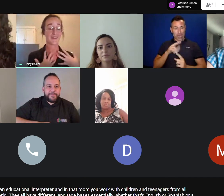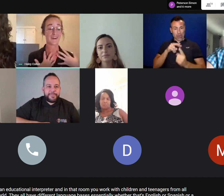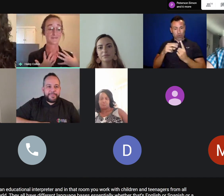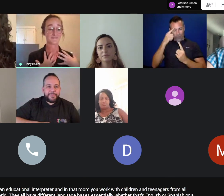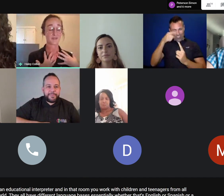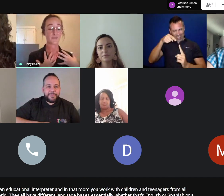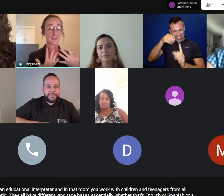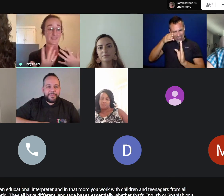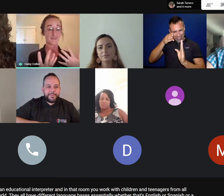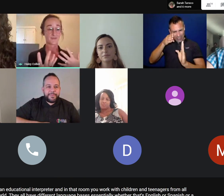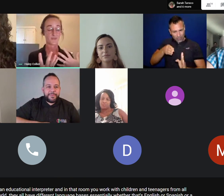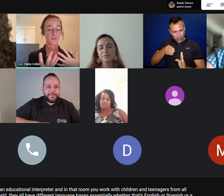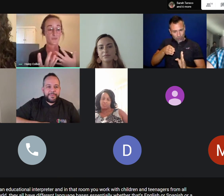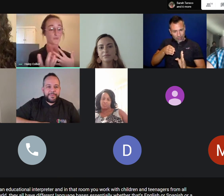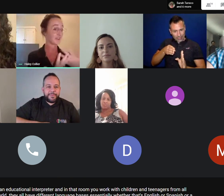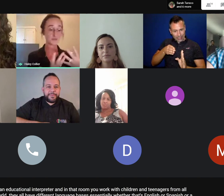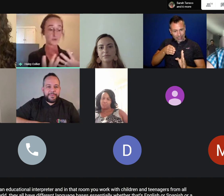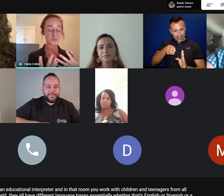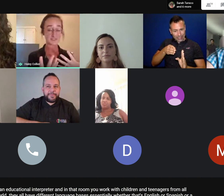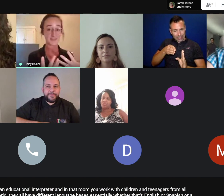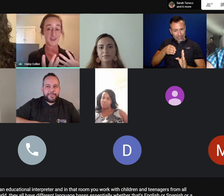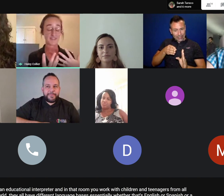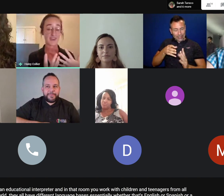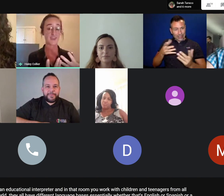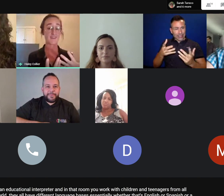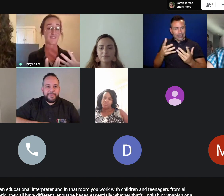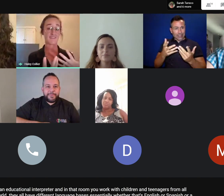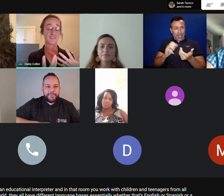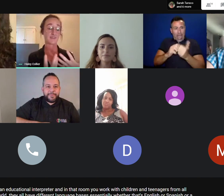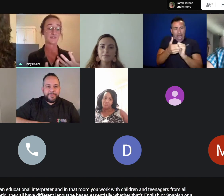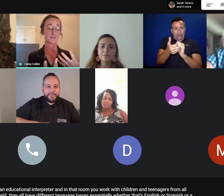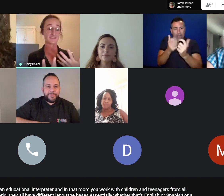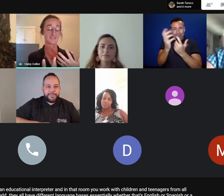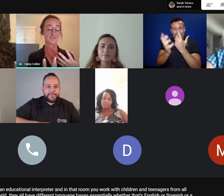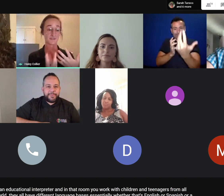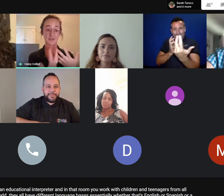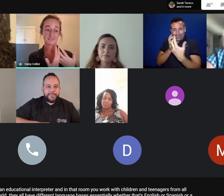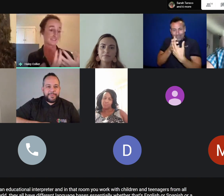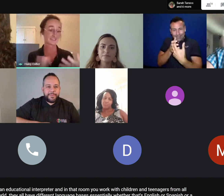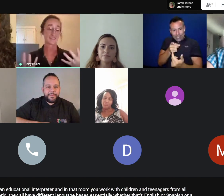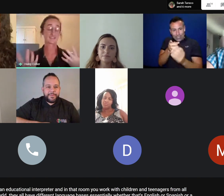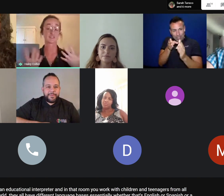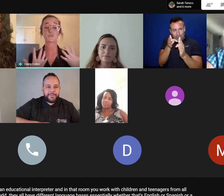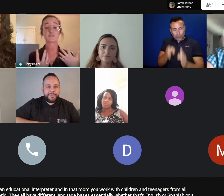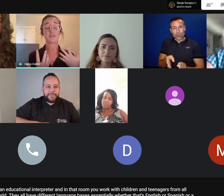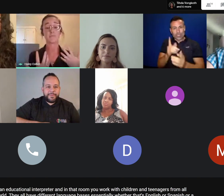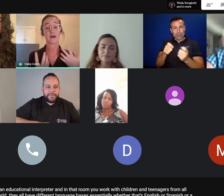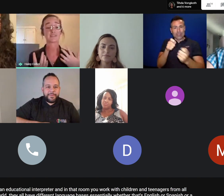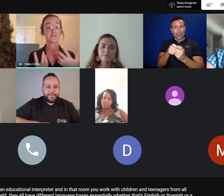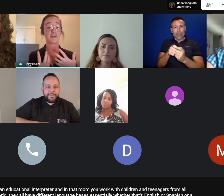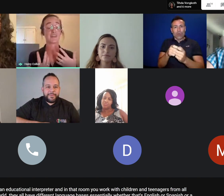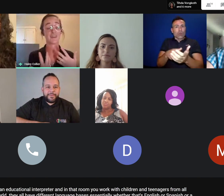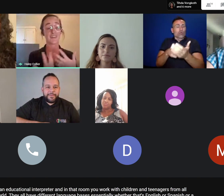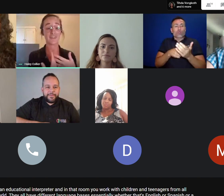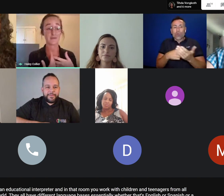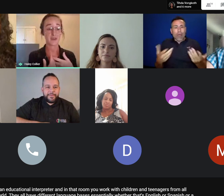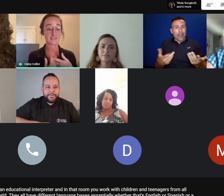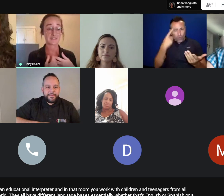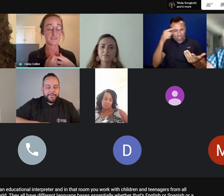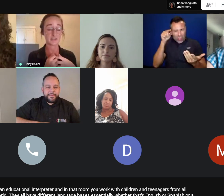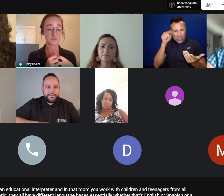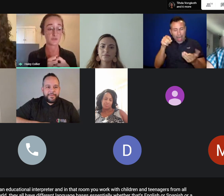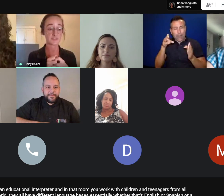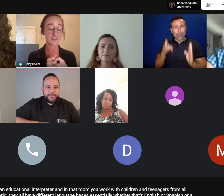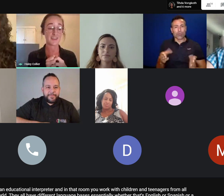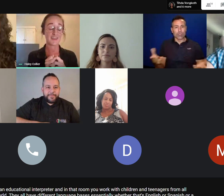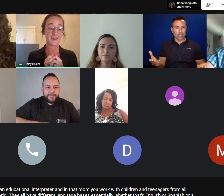individual with the tools that they use for success, the tools that best fit them